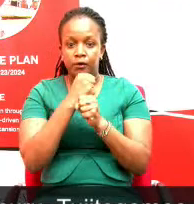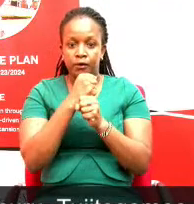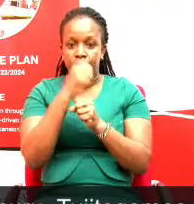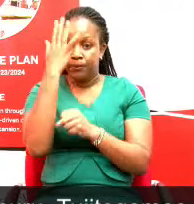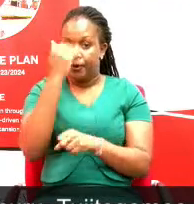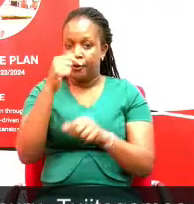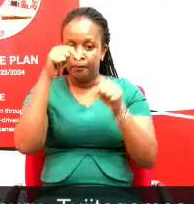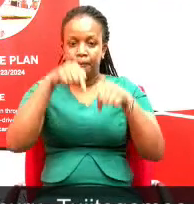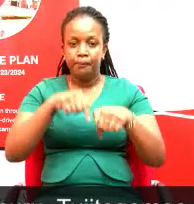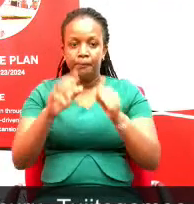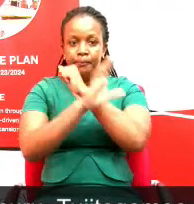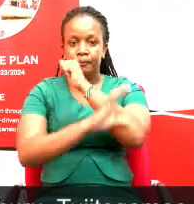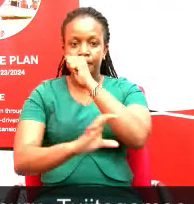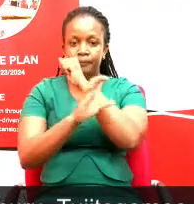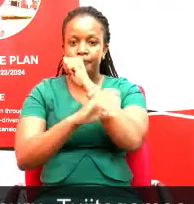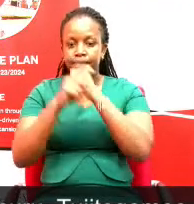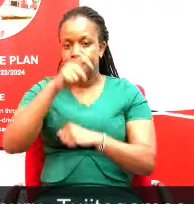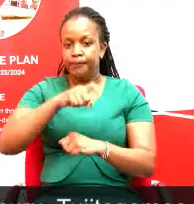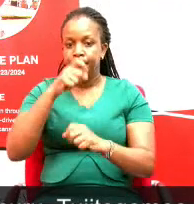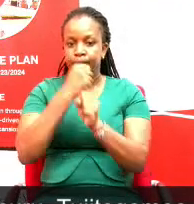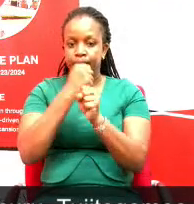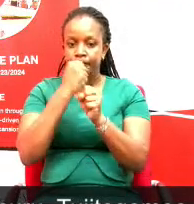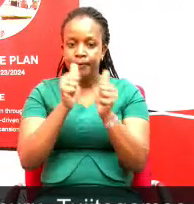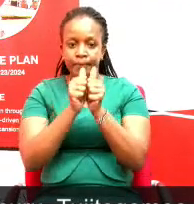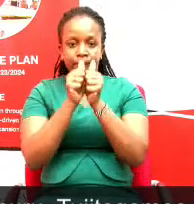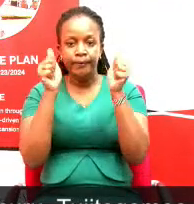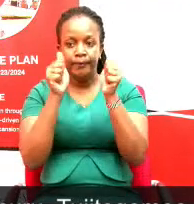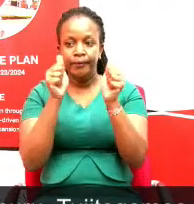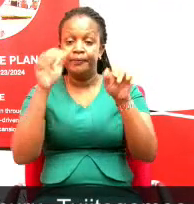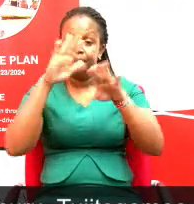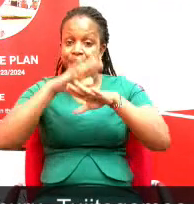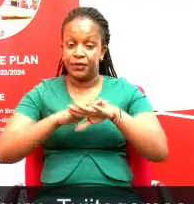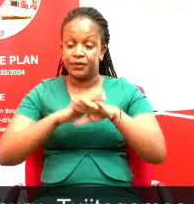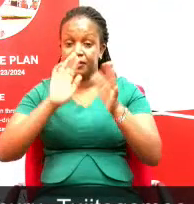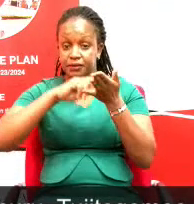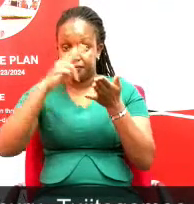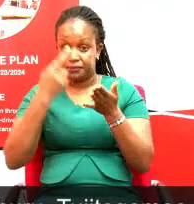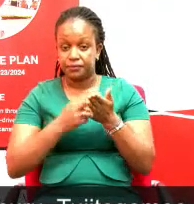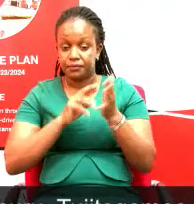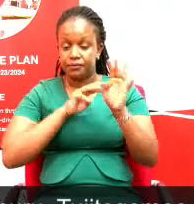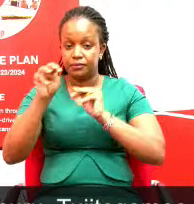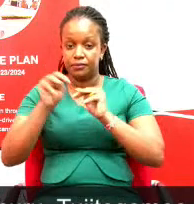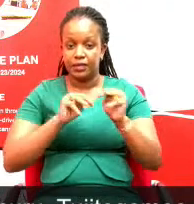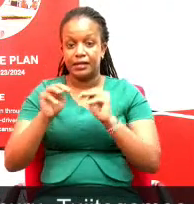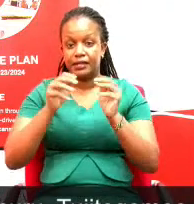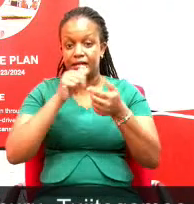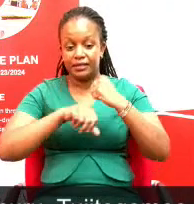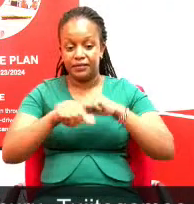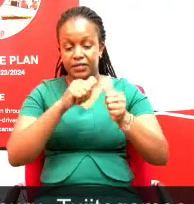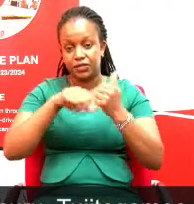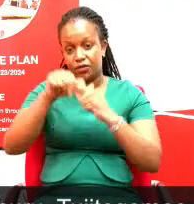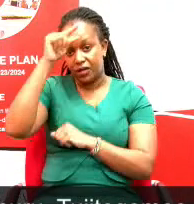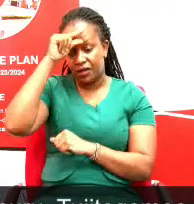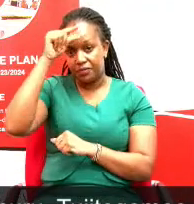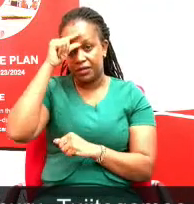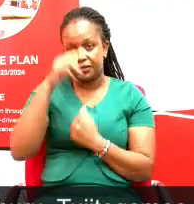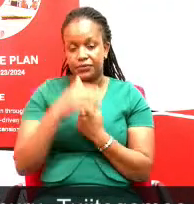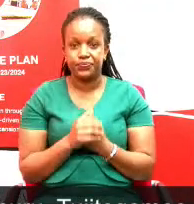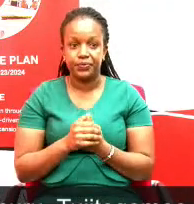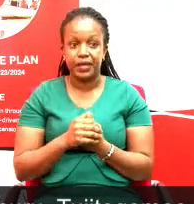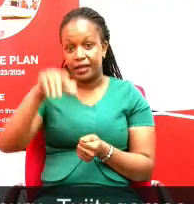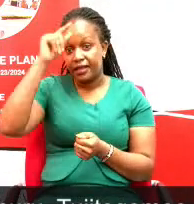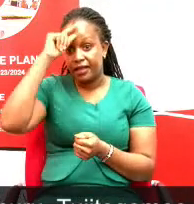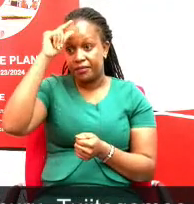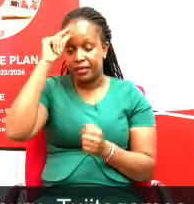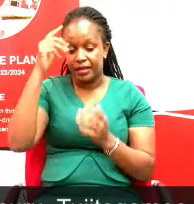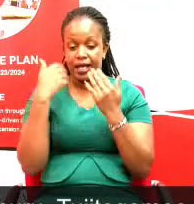this country looks unto you for that required resources to manage activities of government. The government has